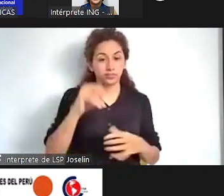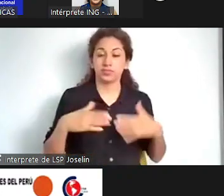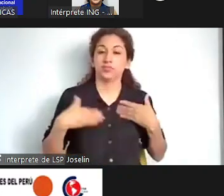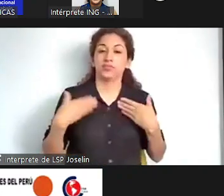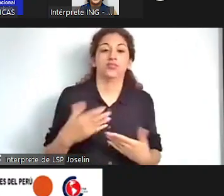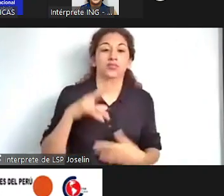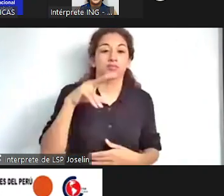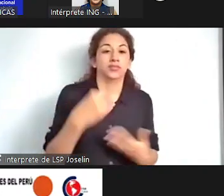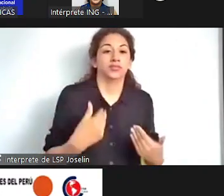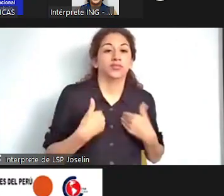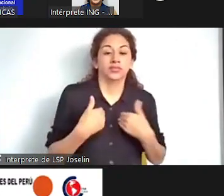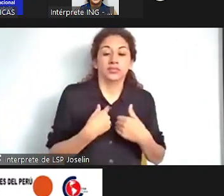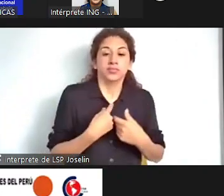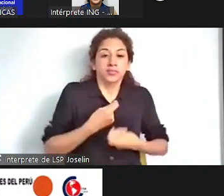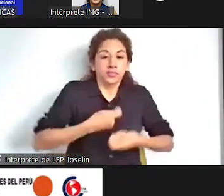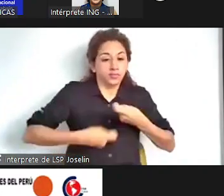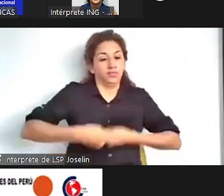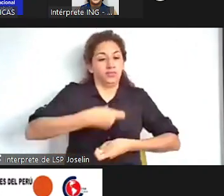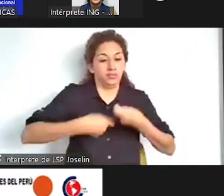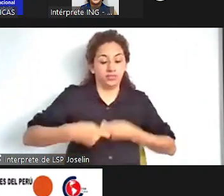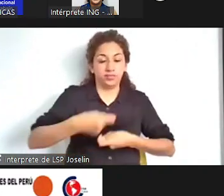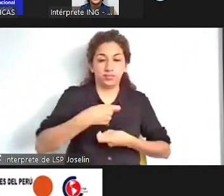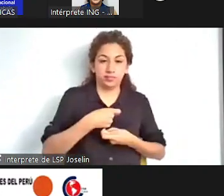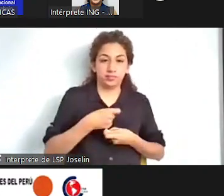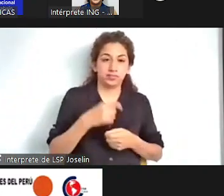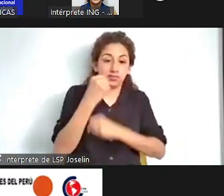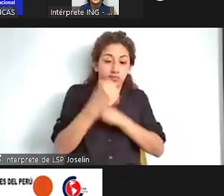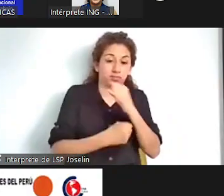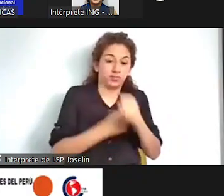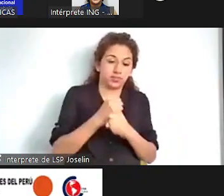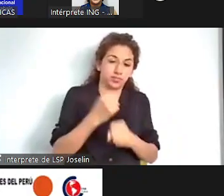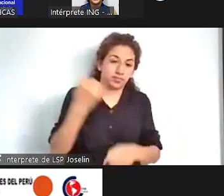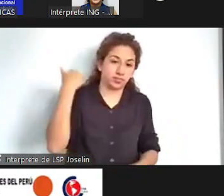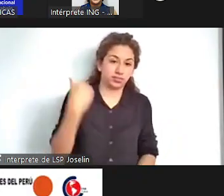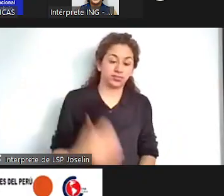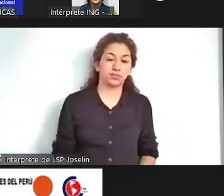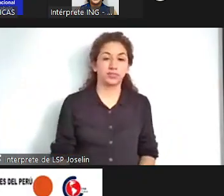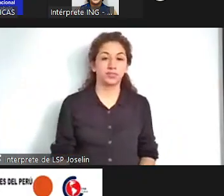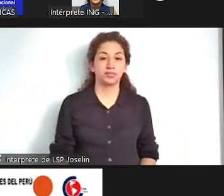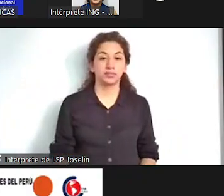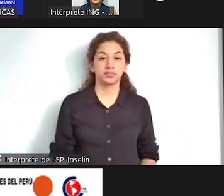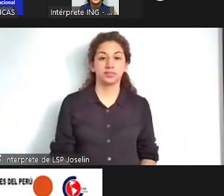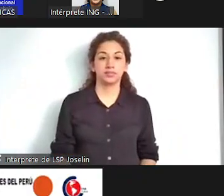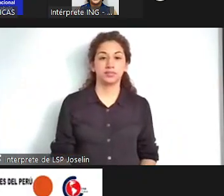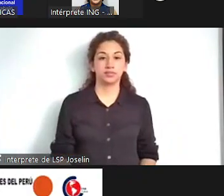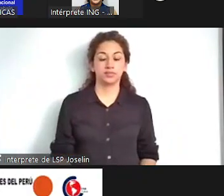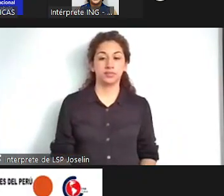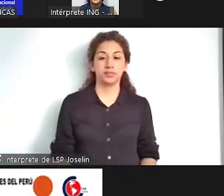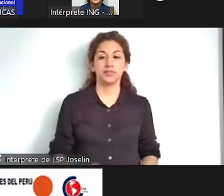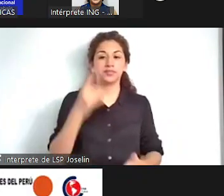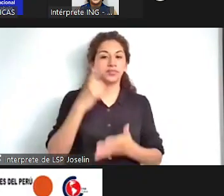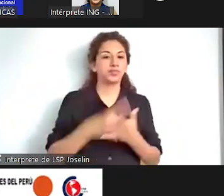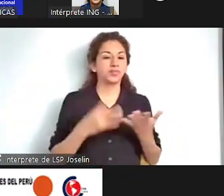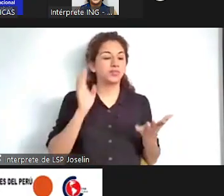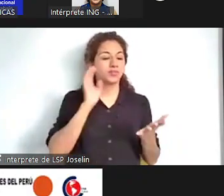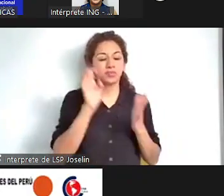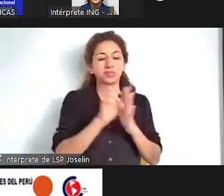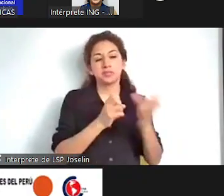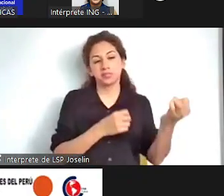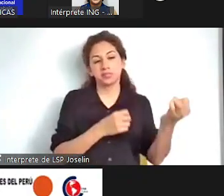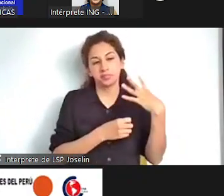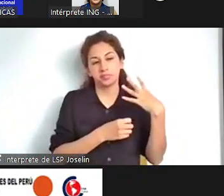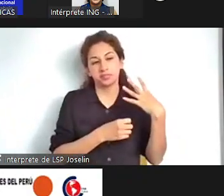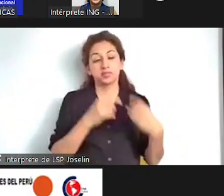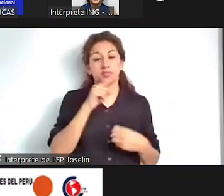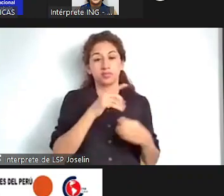business from the states cannot should not have cannot have bargaining powers since last year so why is